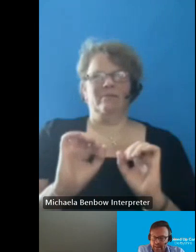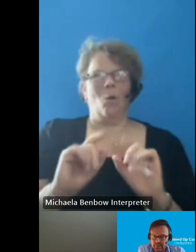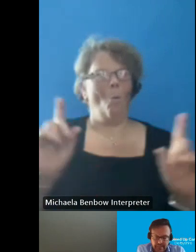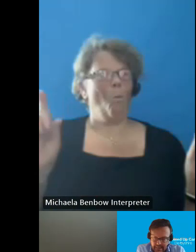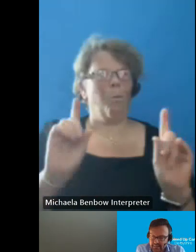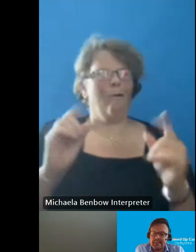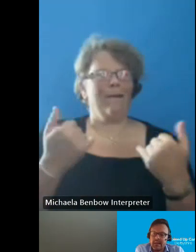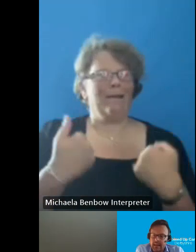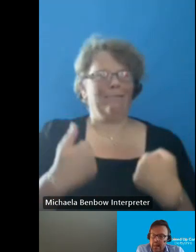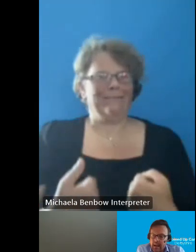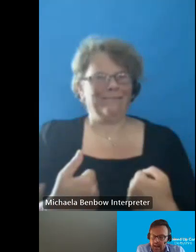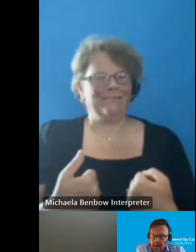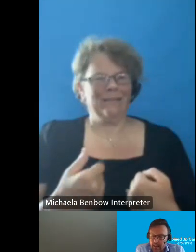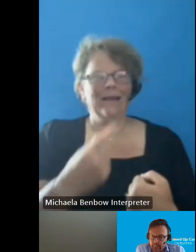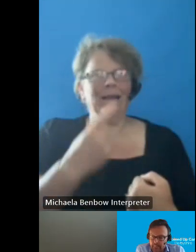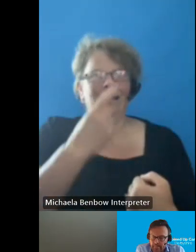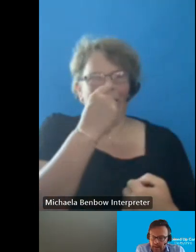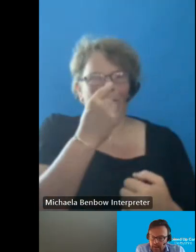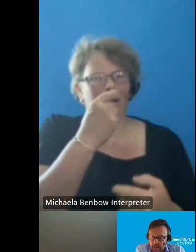what will make the biggest